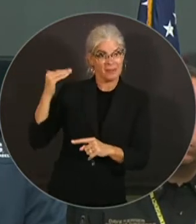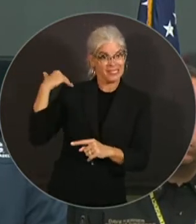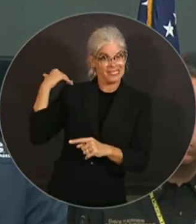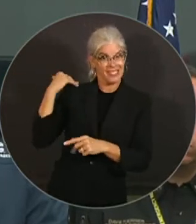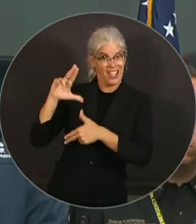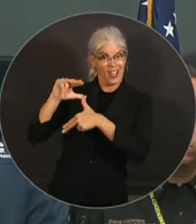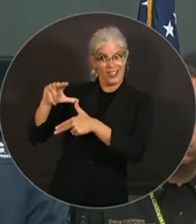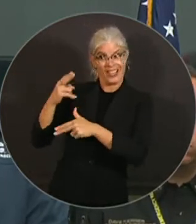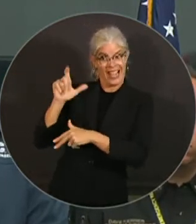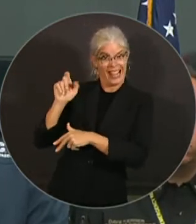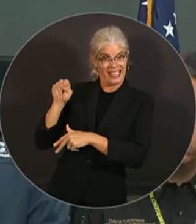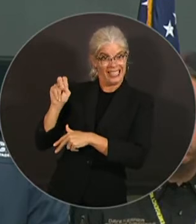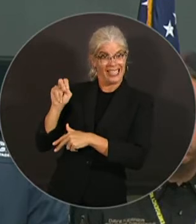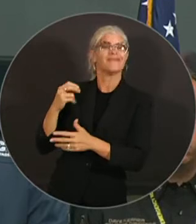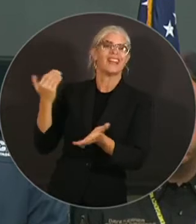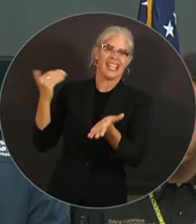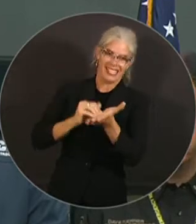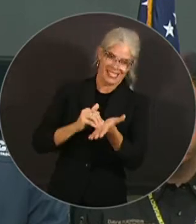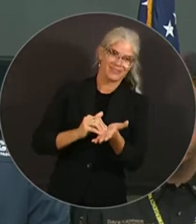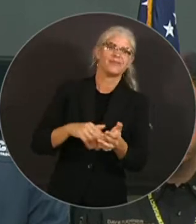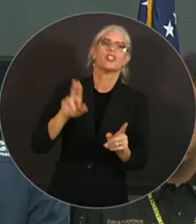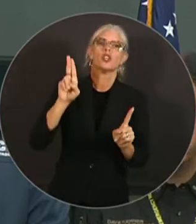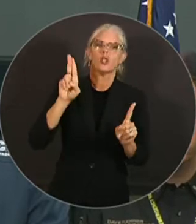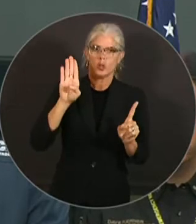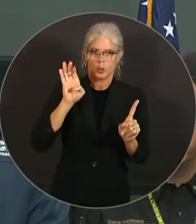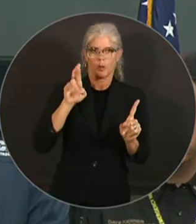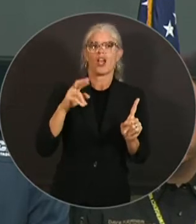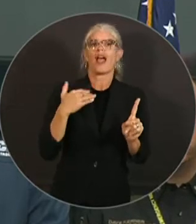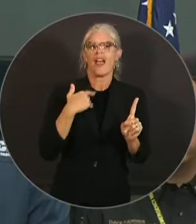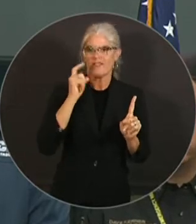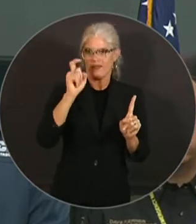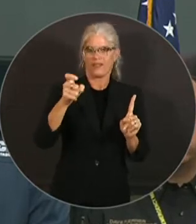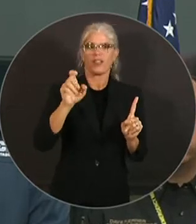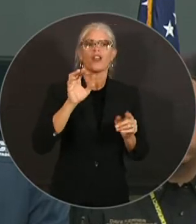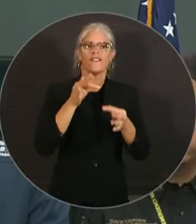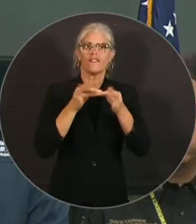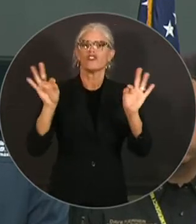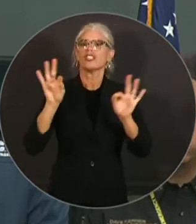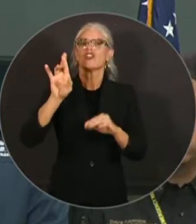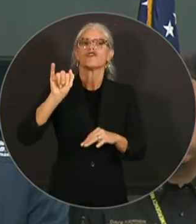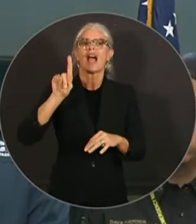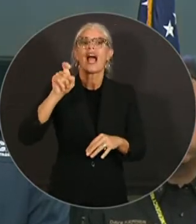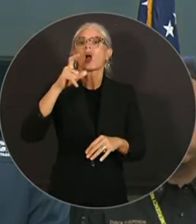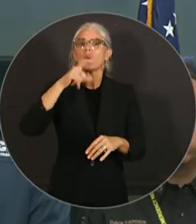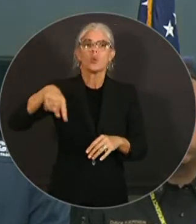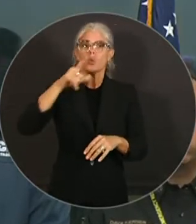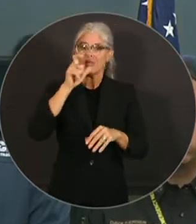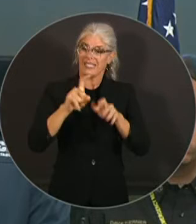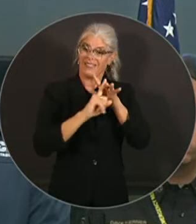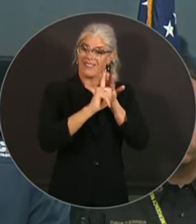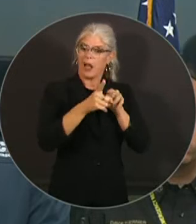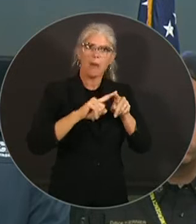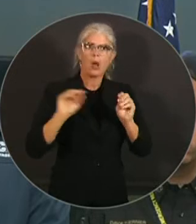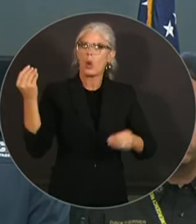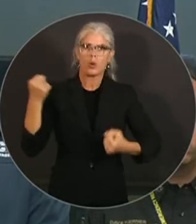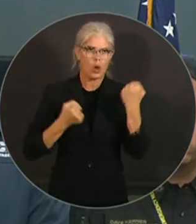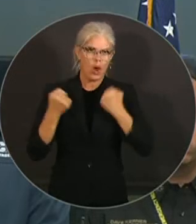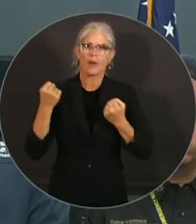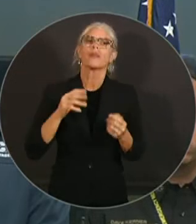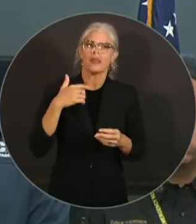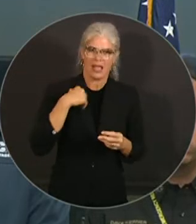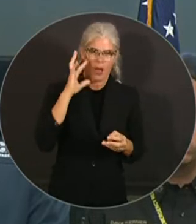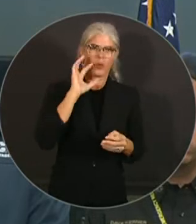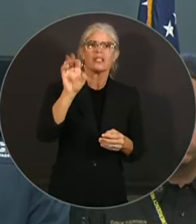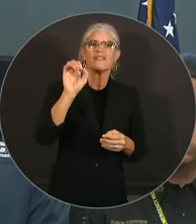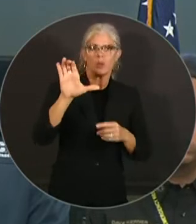Helene, they are finalizing a code for free rides for those who are evacuating to shelters. We will give you that once it